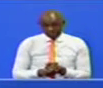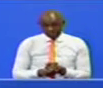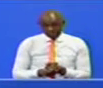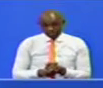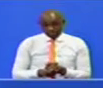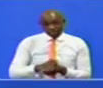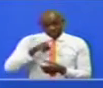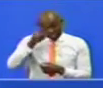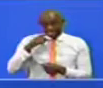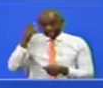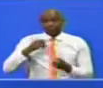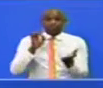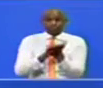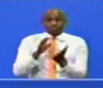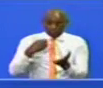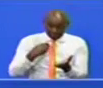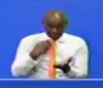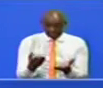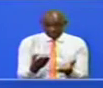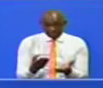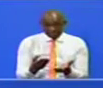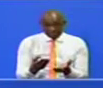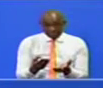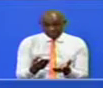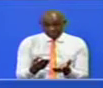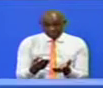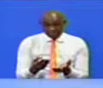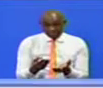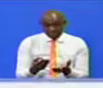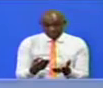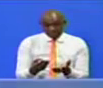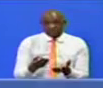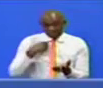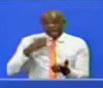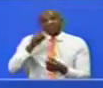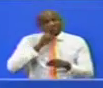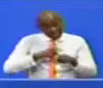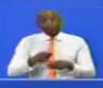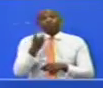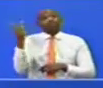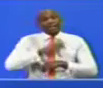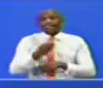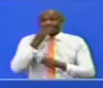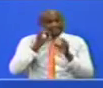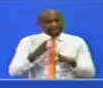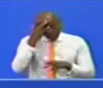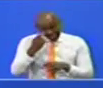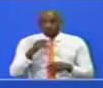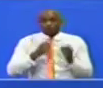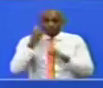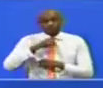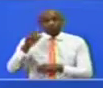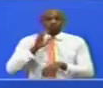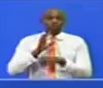They could suspend me. Sometimes they could deny me food for 2 days. So there's nothing I could